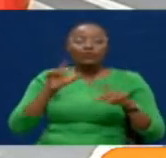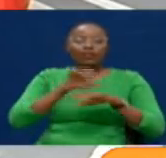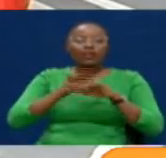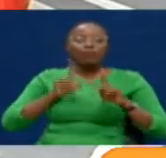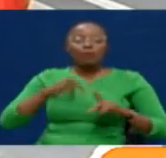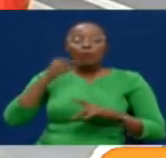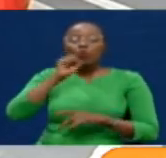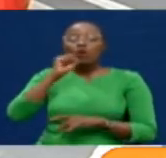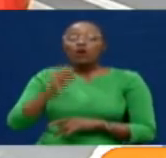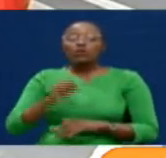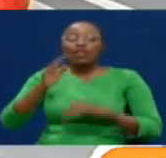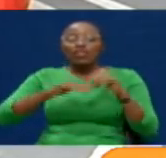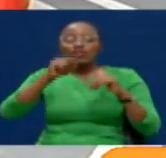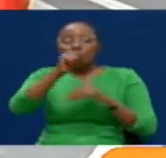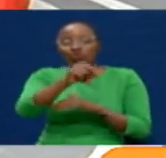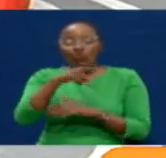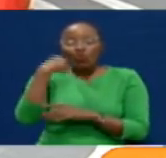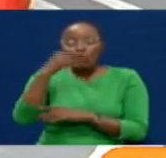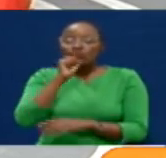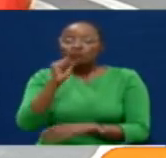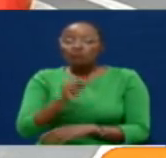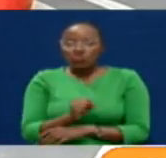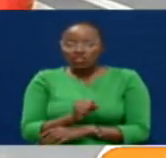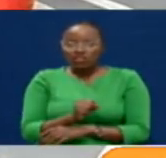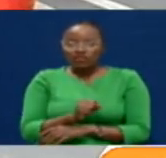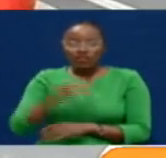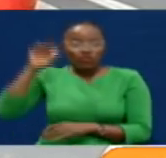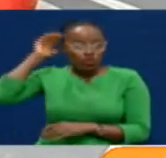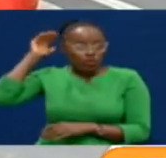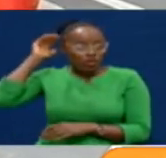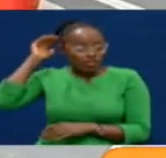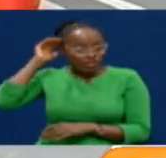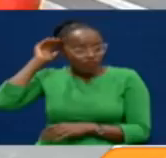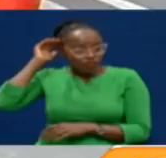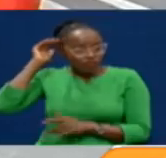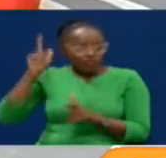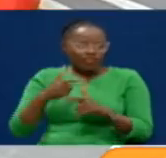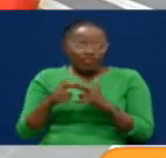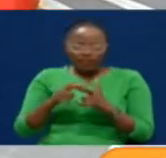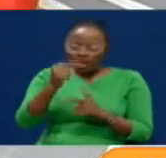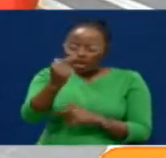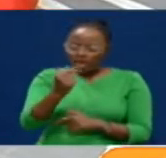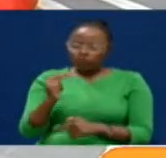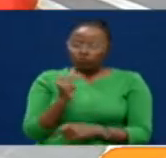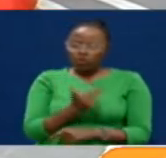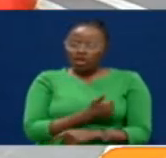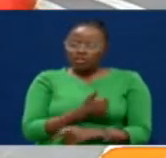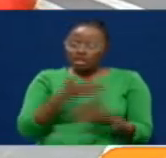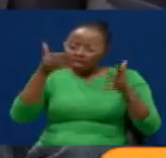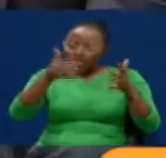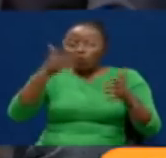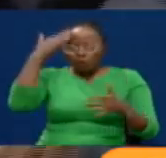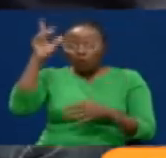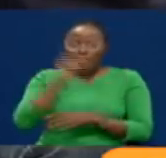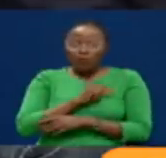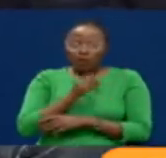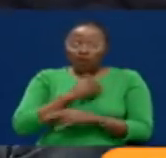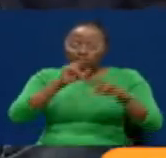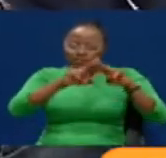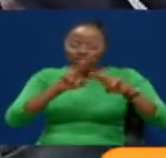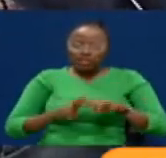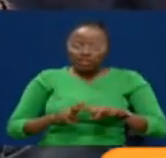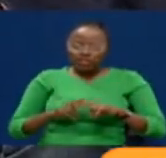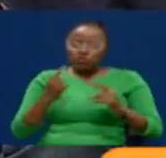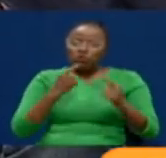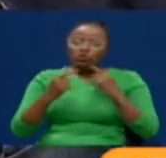are much elder than you, who are older than you. Yeah. Listen to them. Get them. Come to us. Mm. We are there, and we're know. We have sat down, and we have